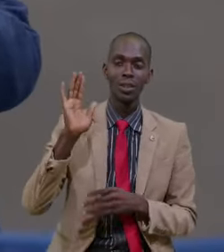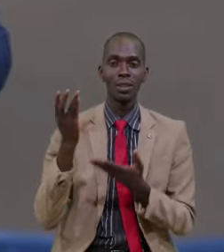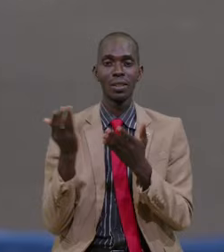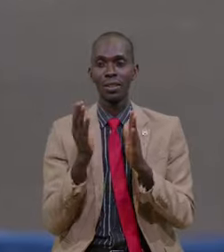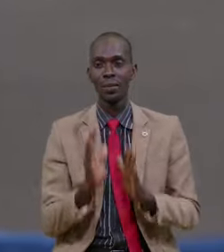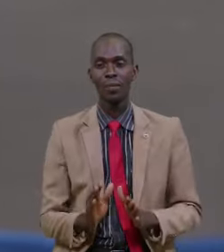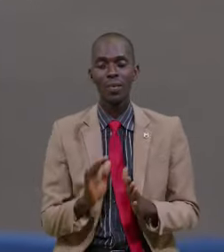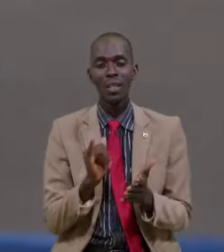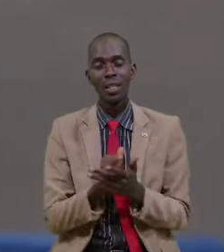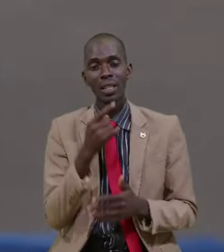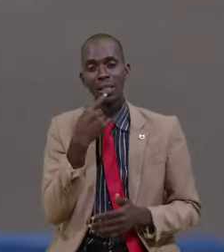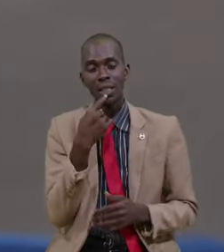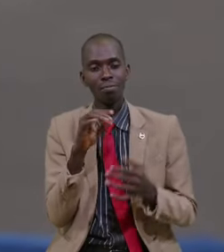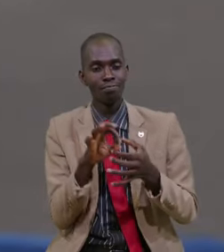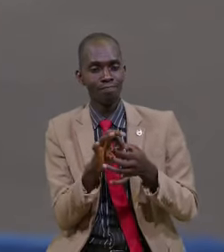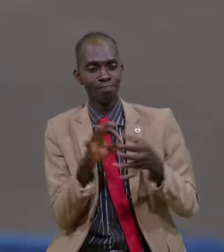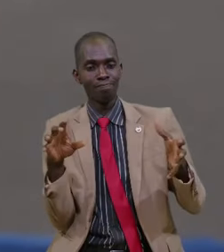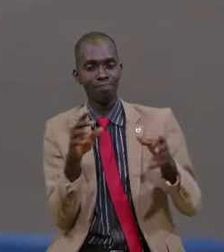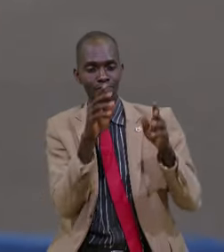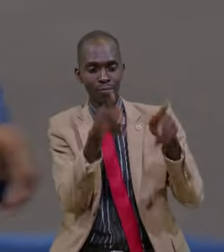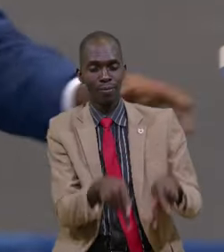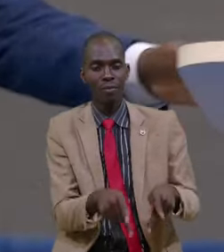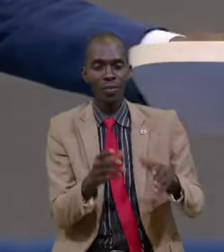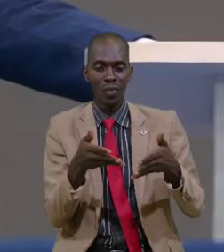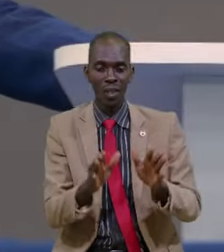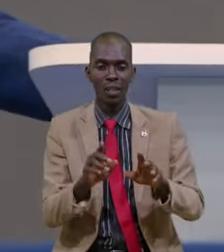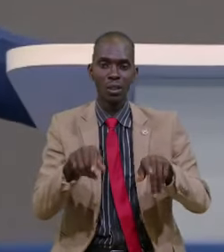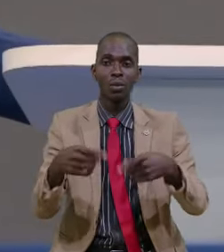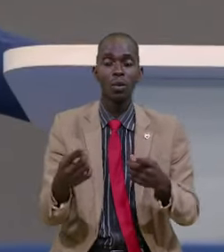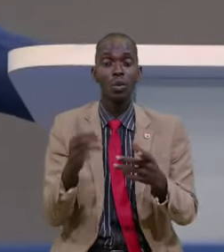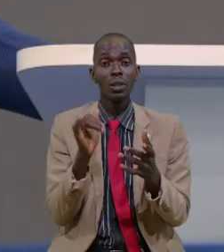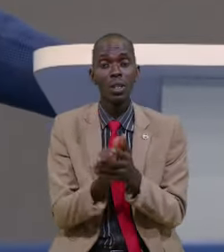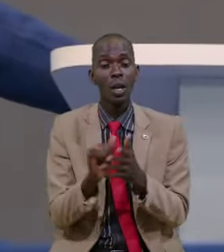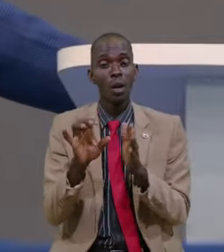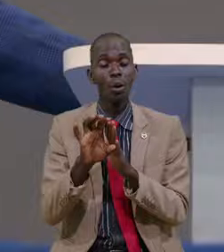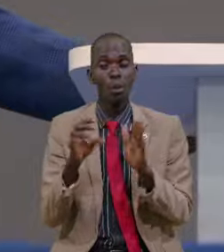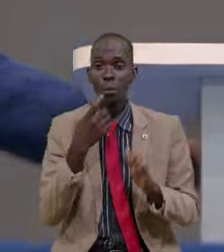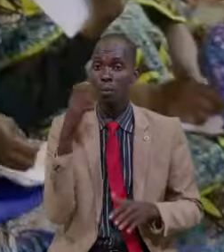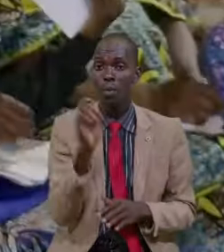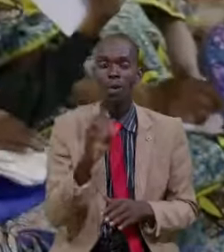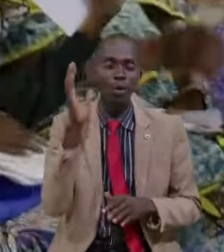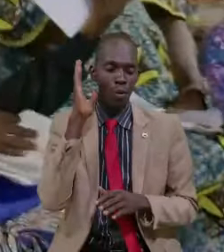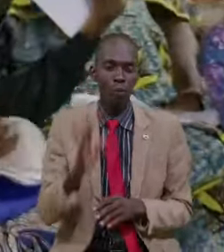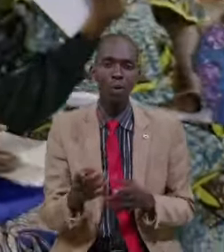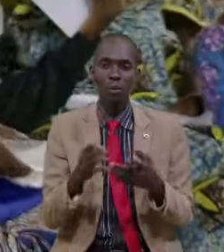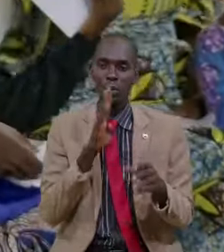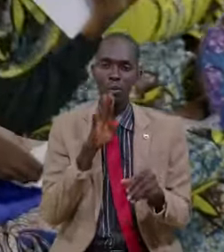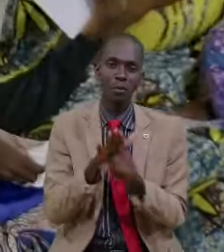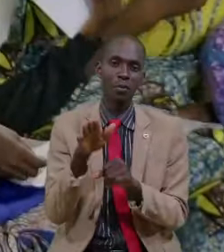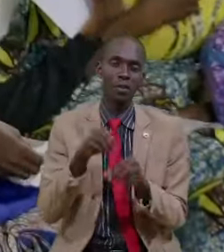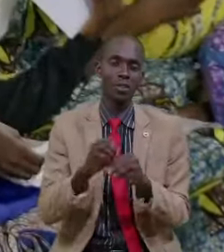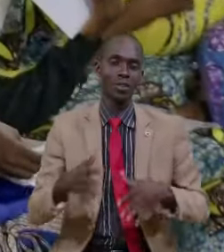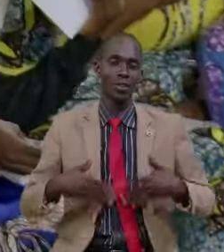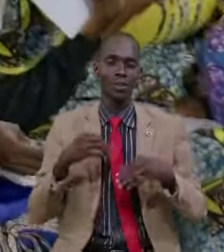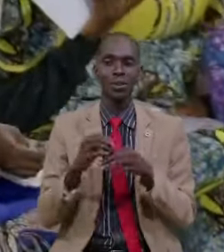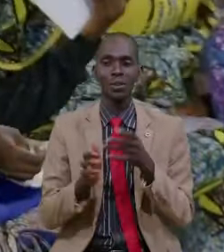says, loose him and let him go, that commandment will be fulfilled in your life. Tonight,